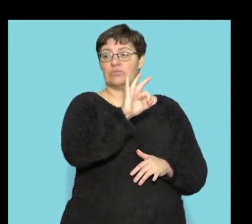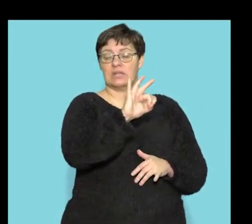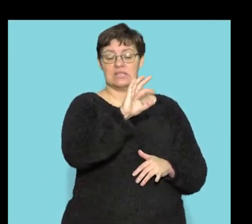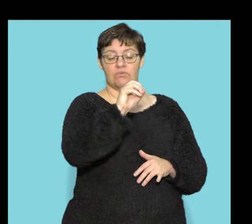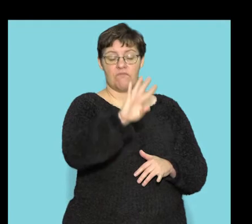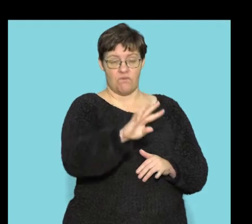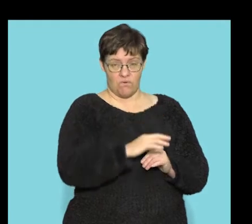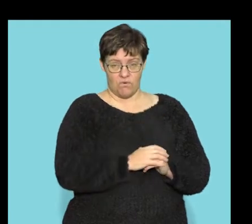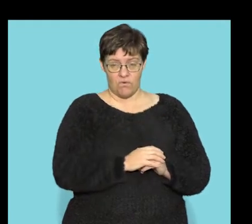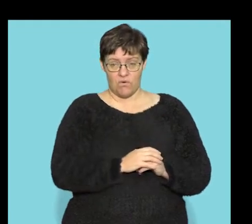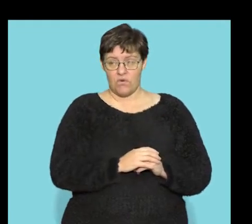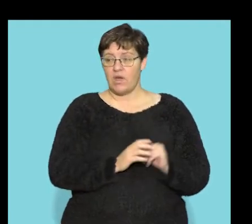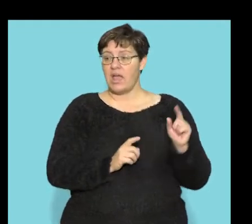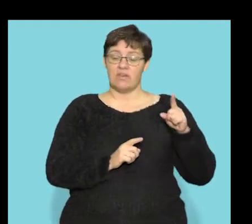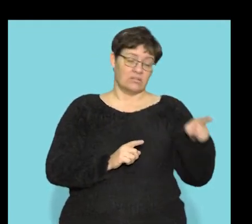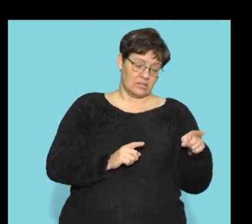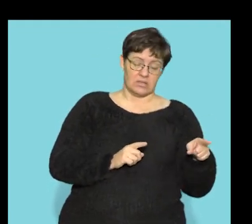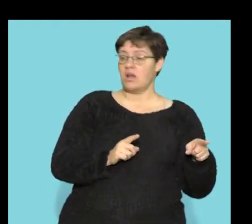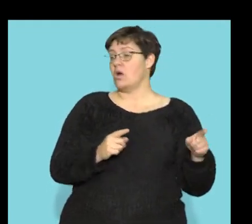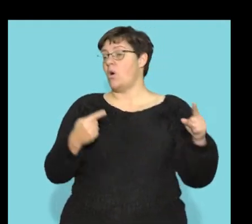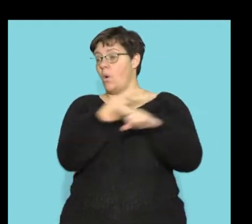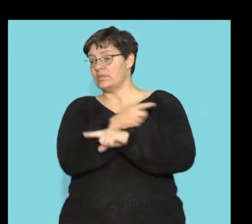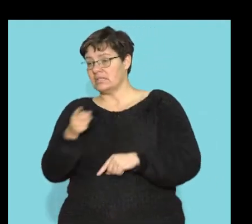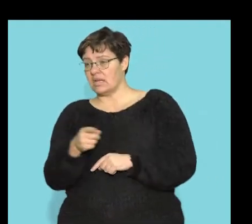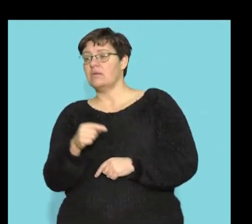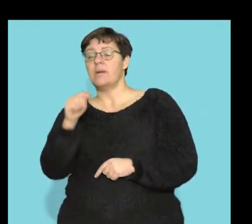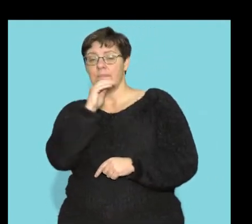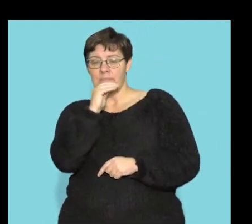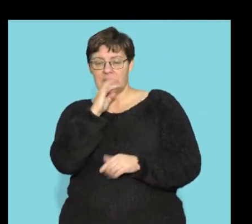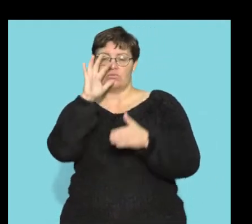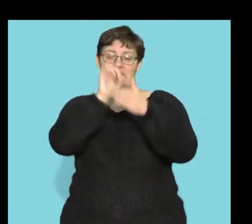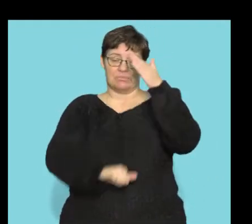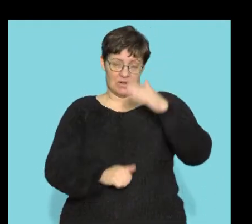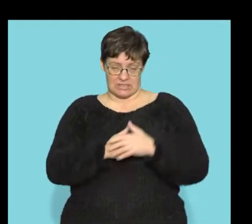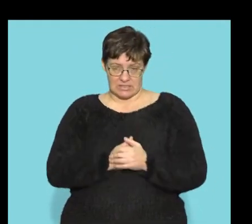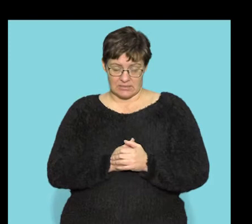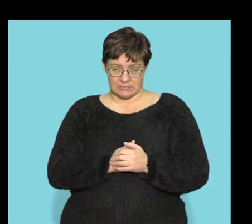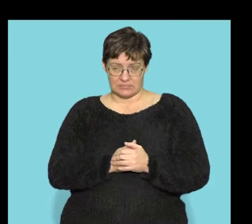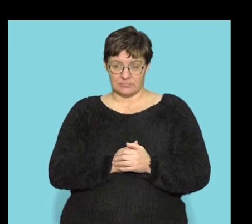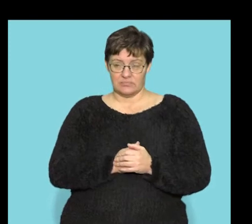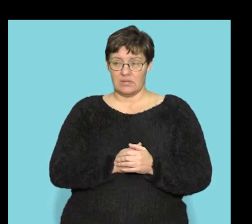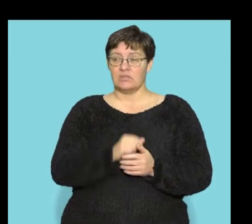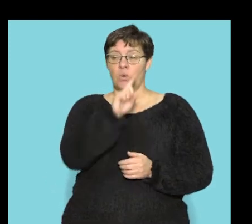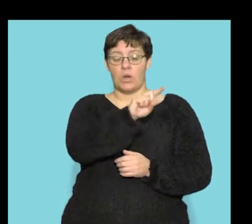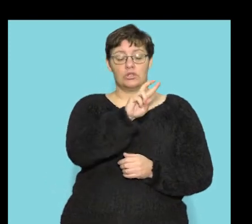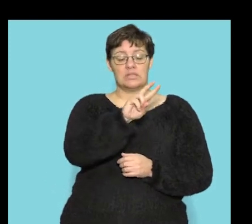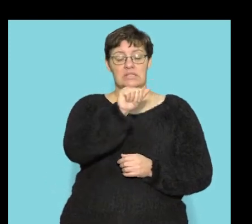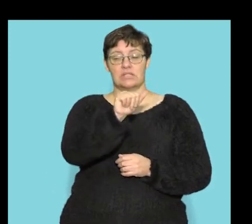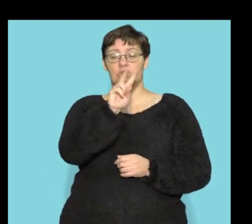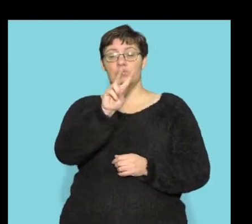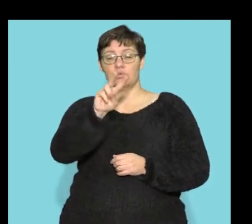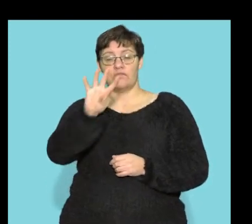in accounting, when you do on the opposite side, you are actually subtracting. Therefore,